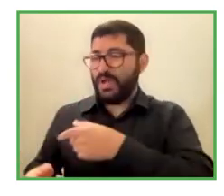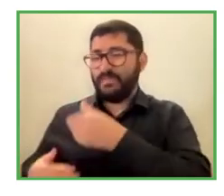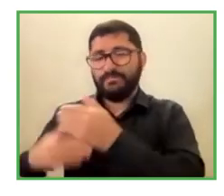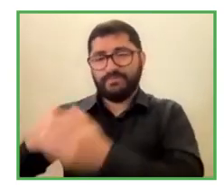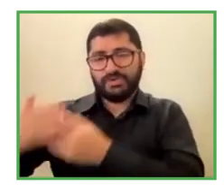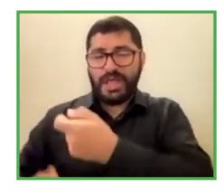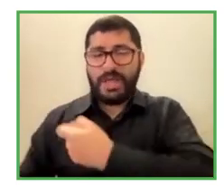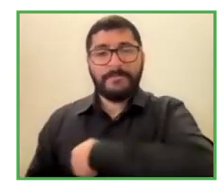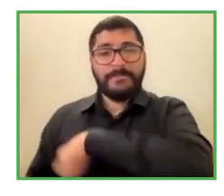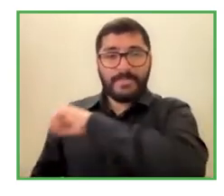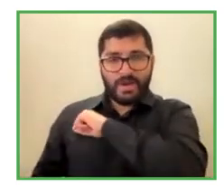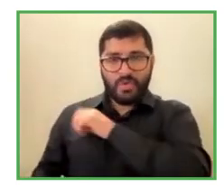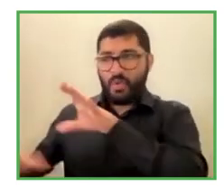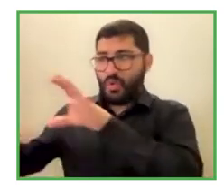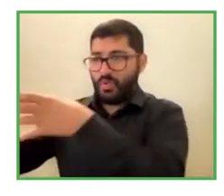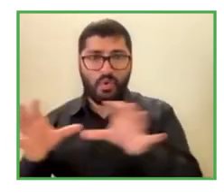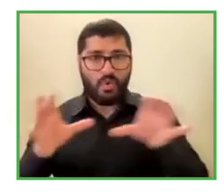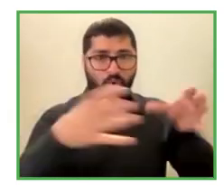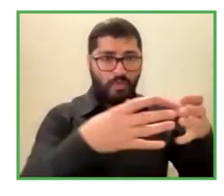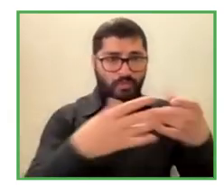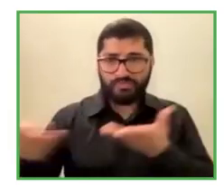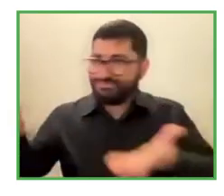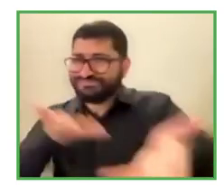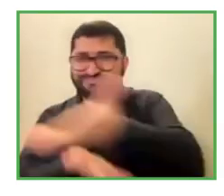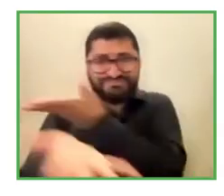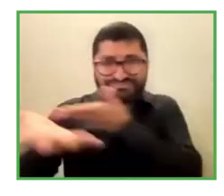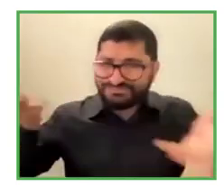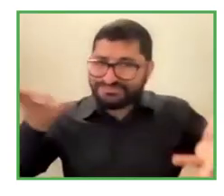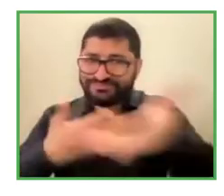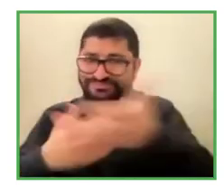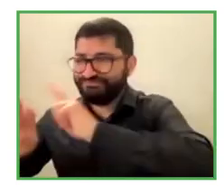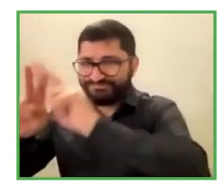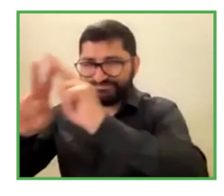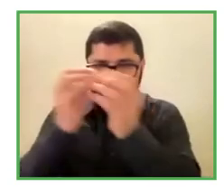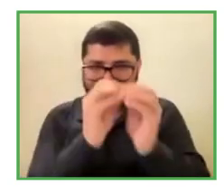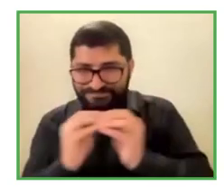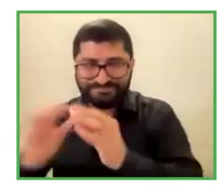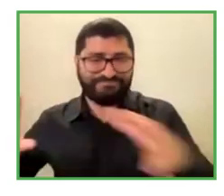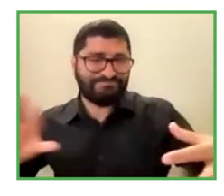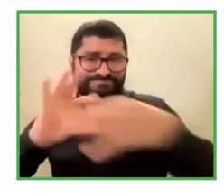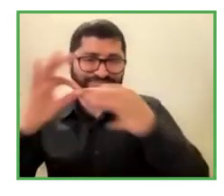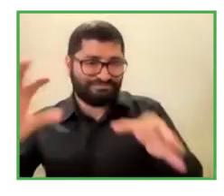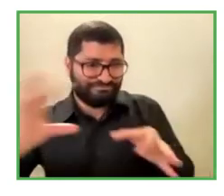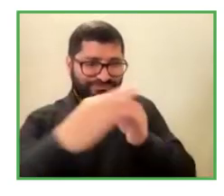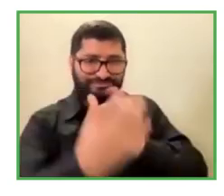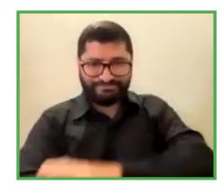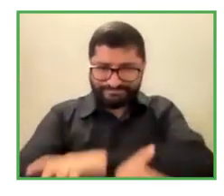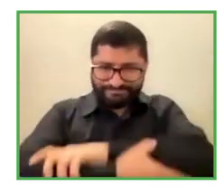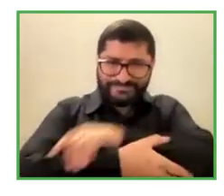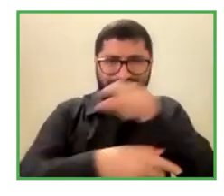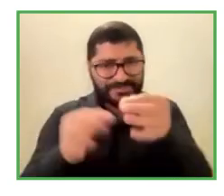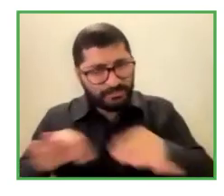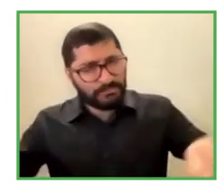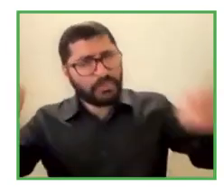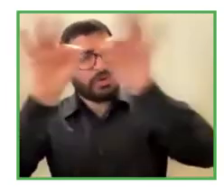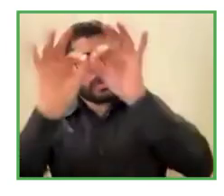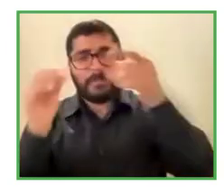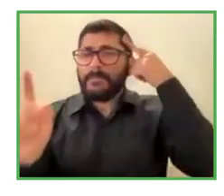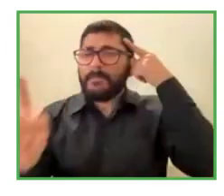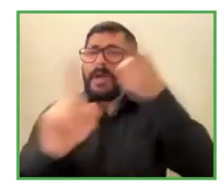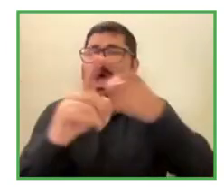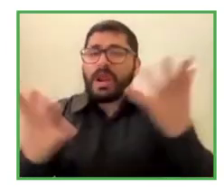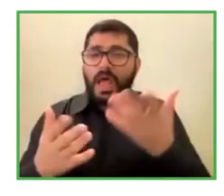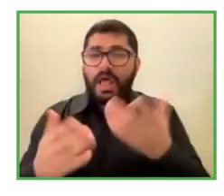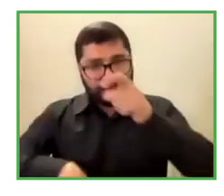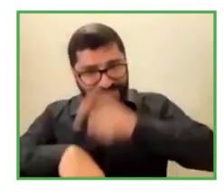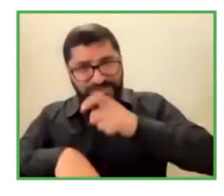the team with which we're creating this. And so we need to consider that. That requires more time. We need to be very patient.